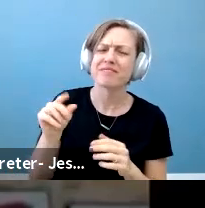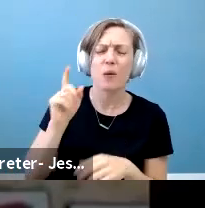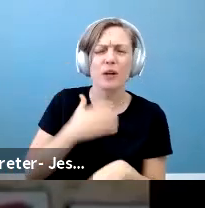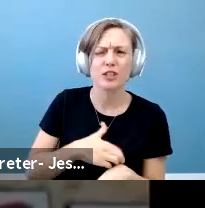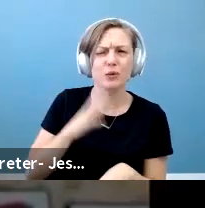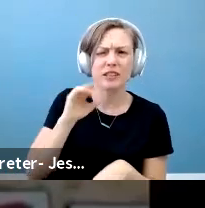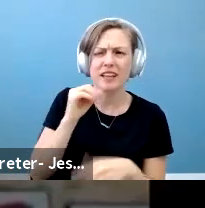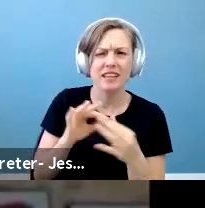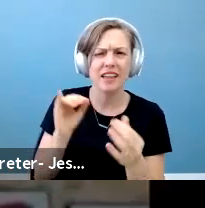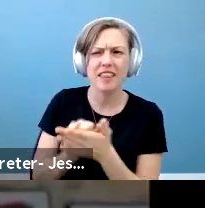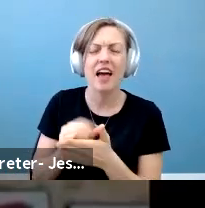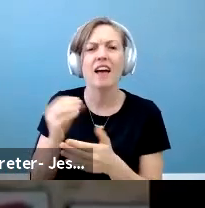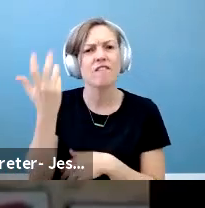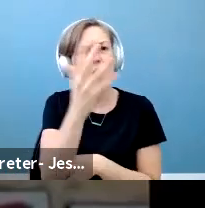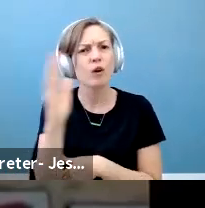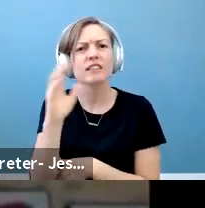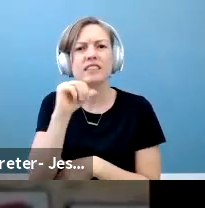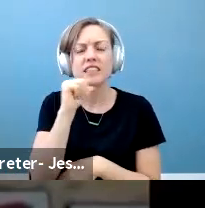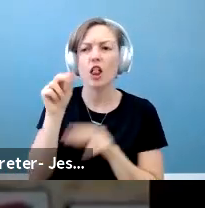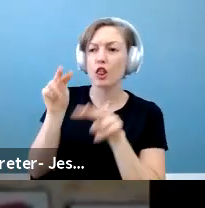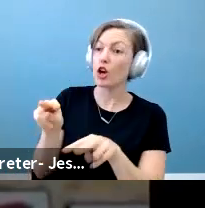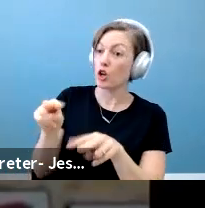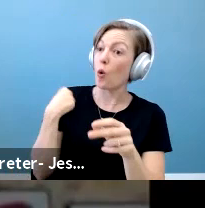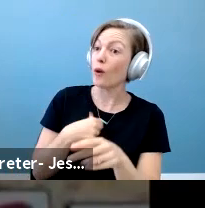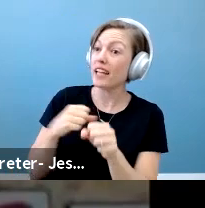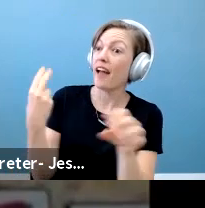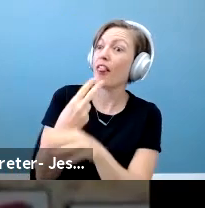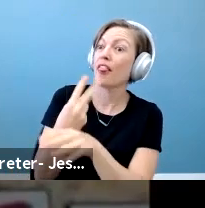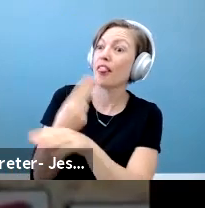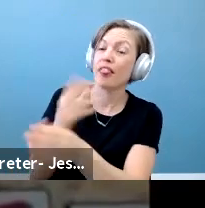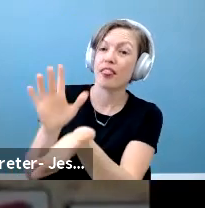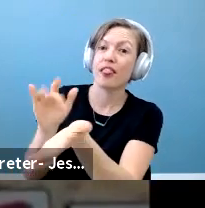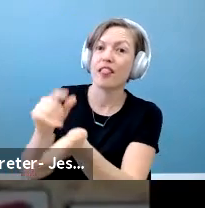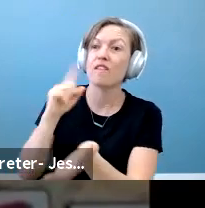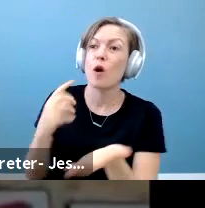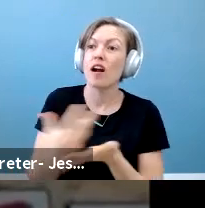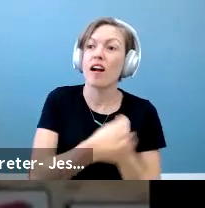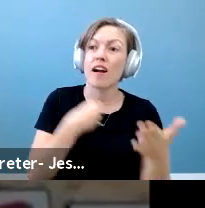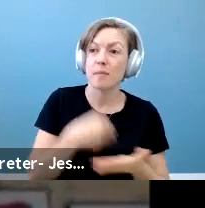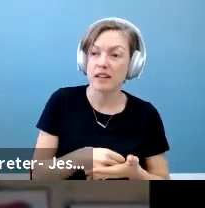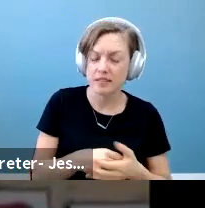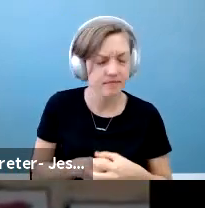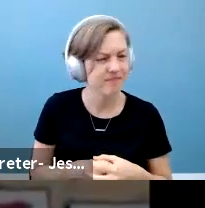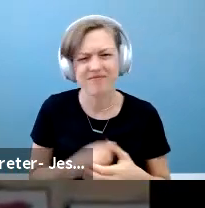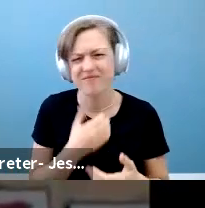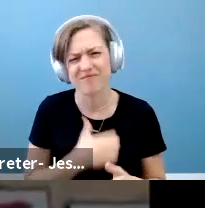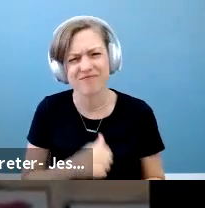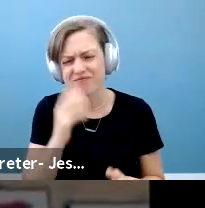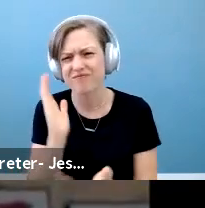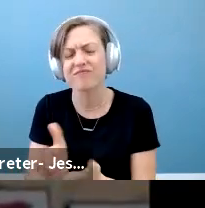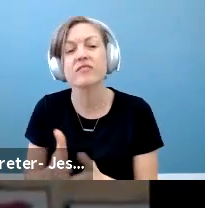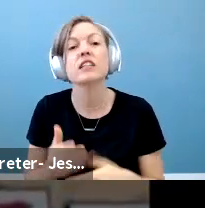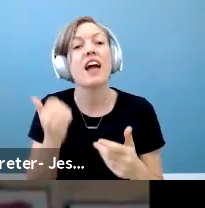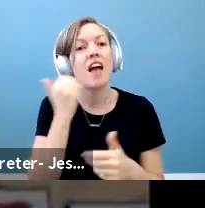forest would not be seen as a natural resource to be used only to make money. Every day, trees are harvested